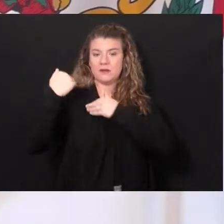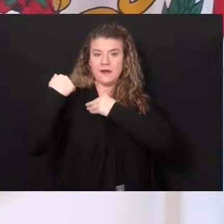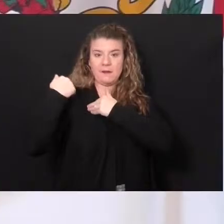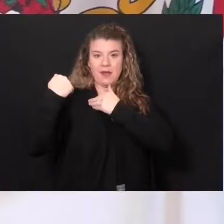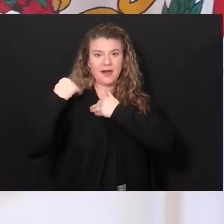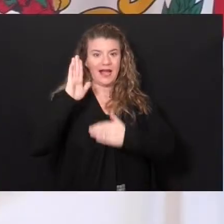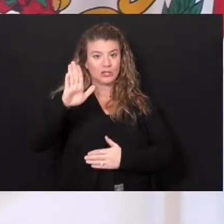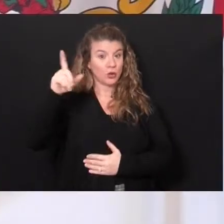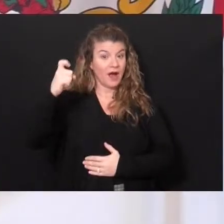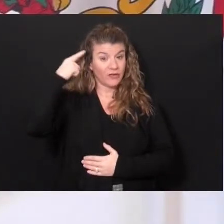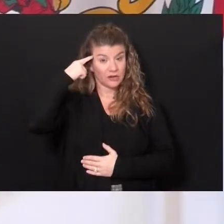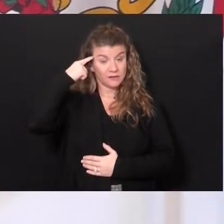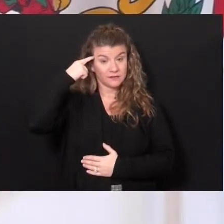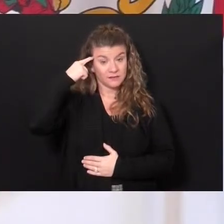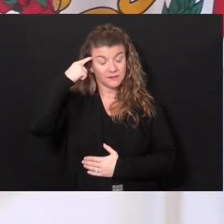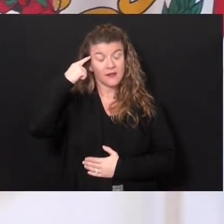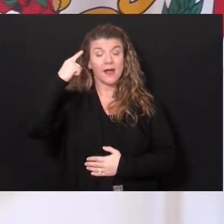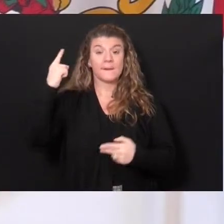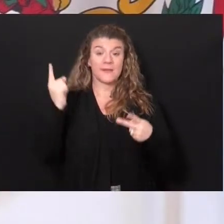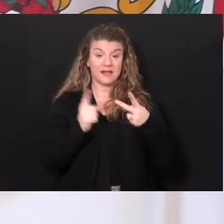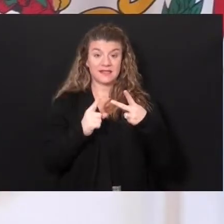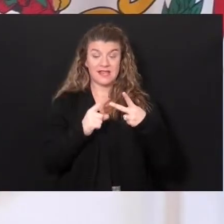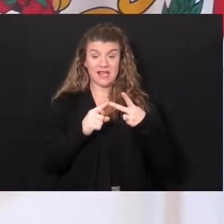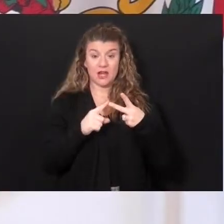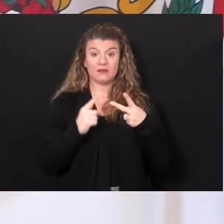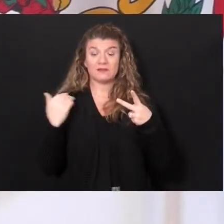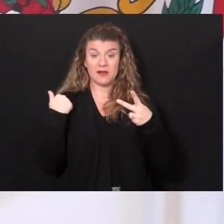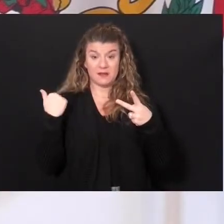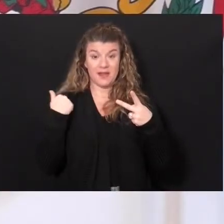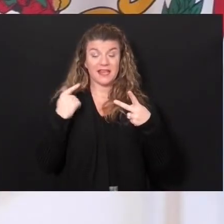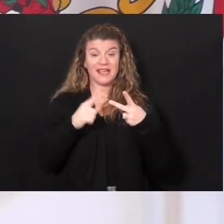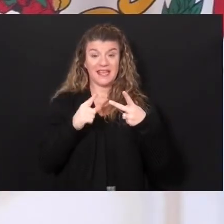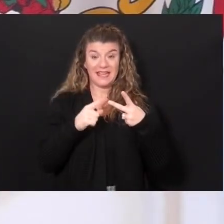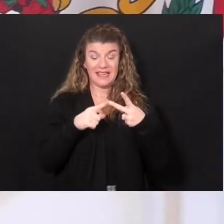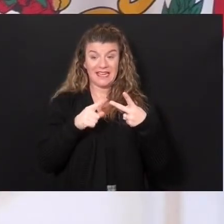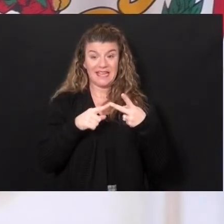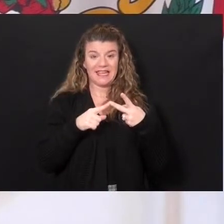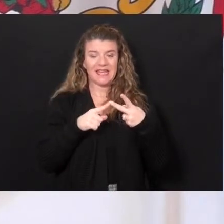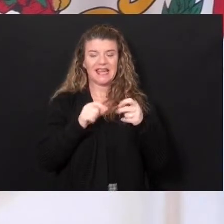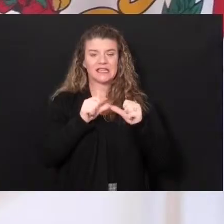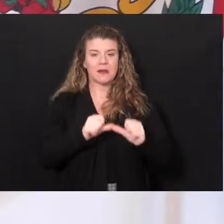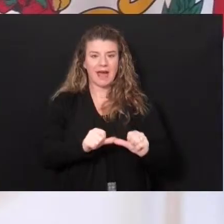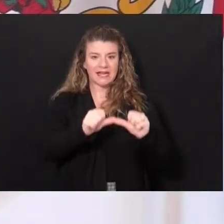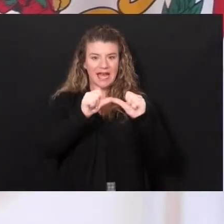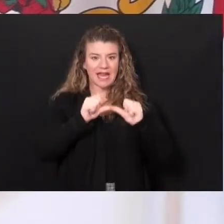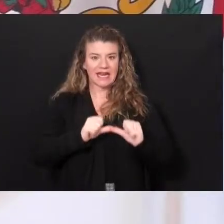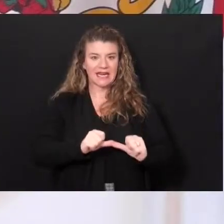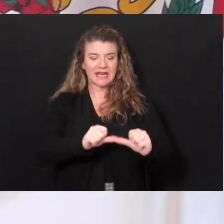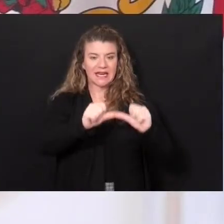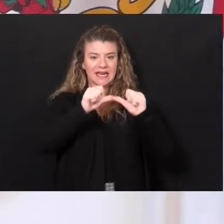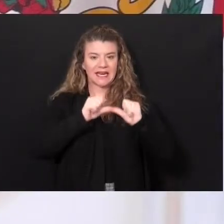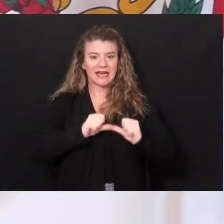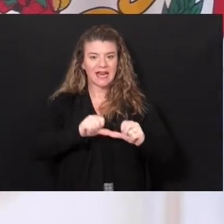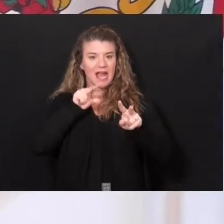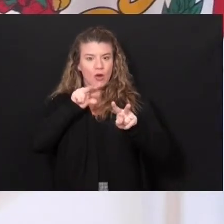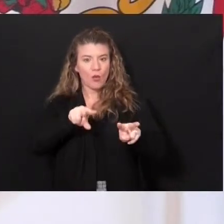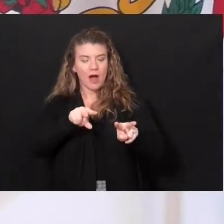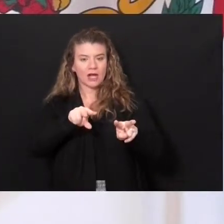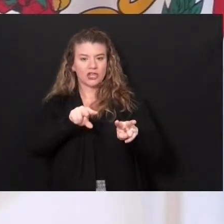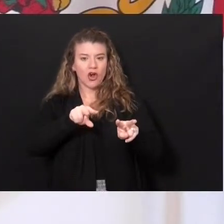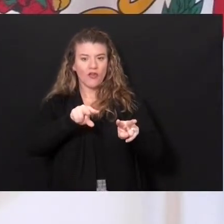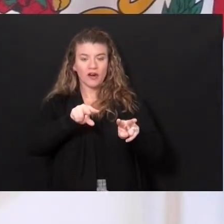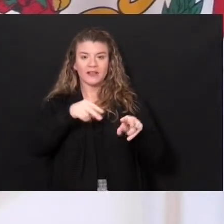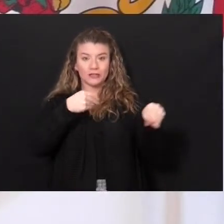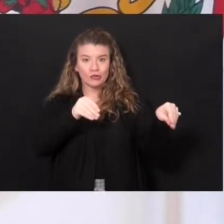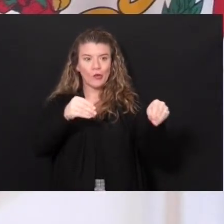governor. Now, the second responsibility that I have is absolutely to maintain and watch after the store, is it